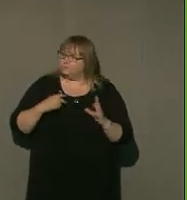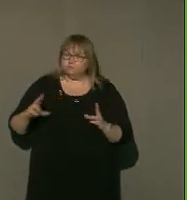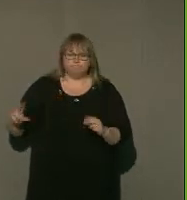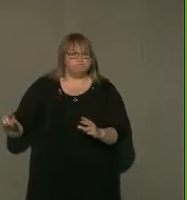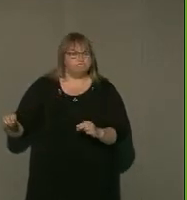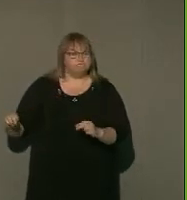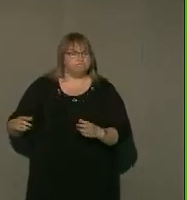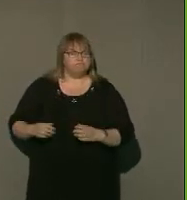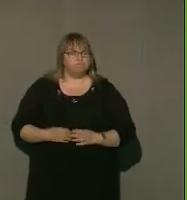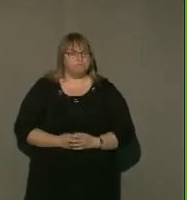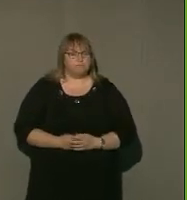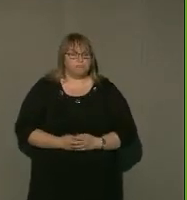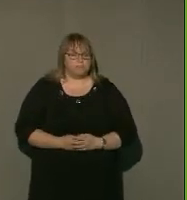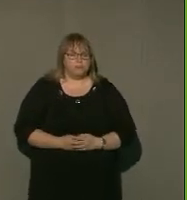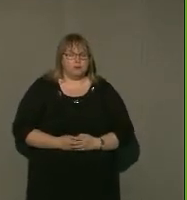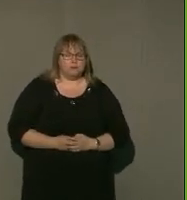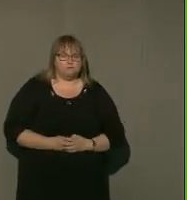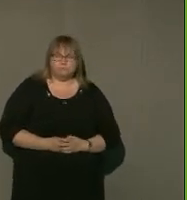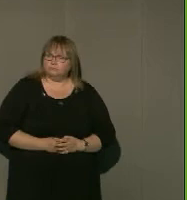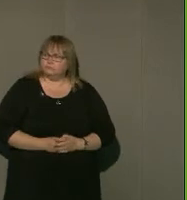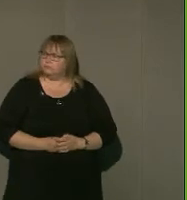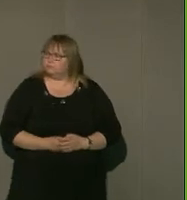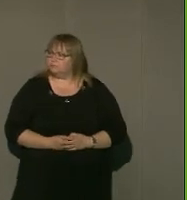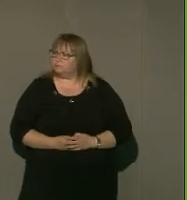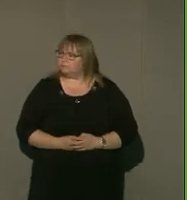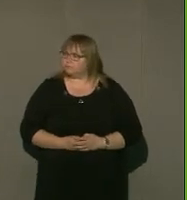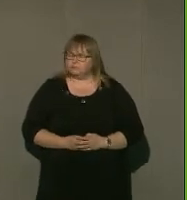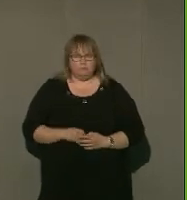Can we have a point of order?